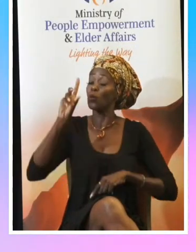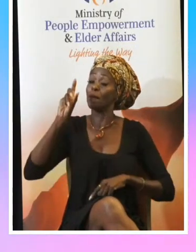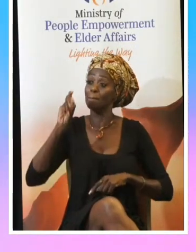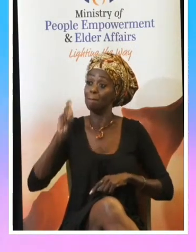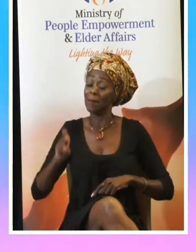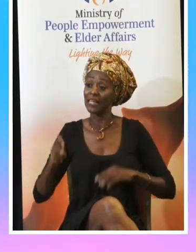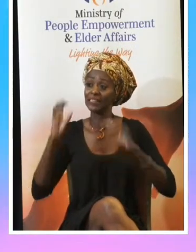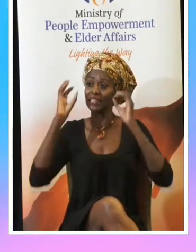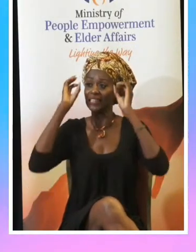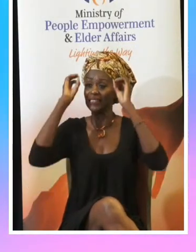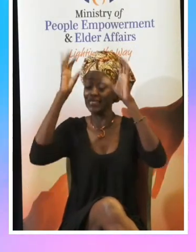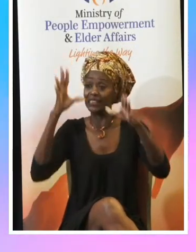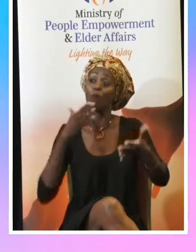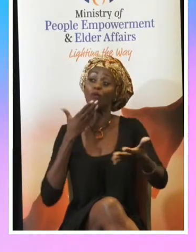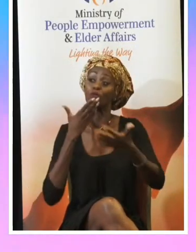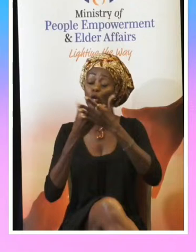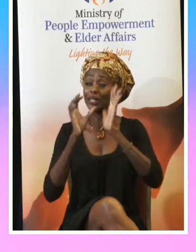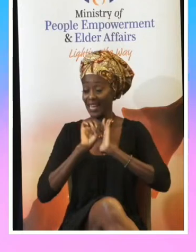to respond to difference.